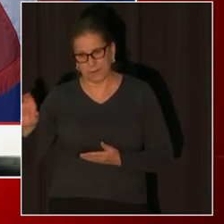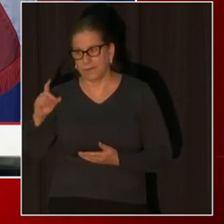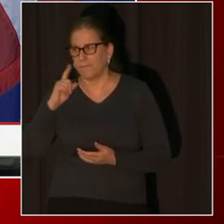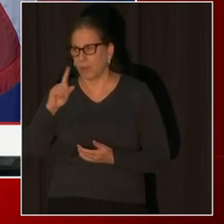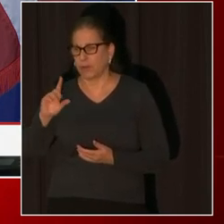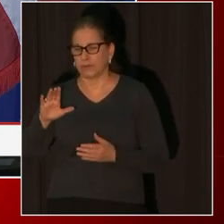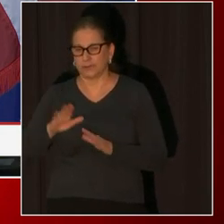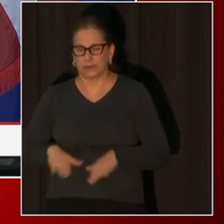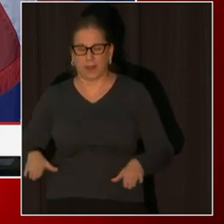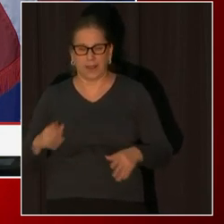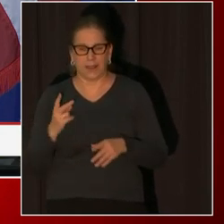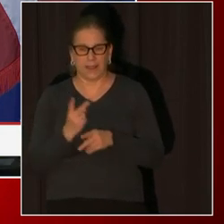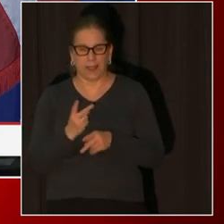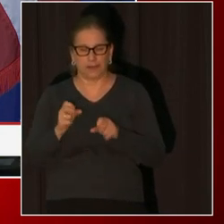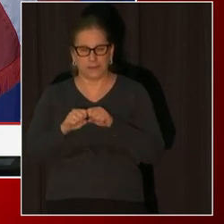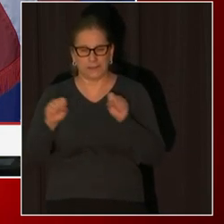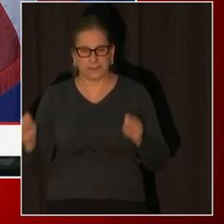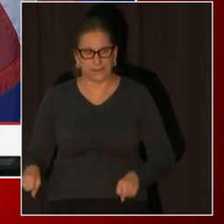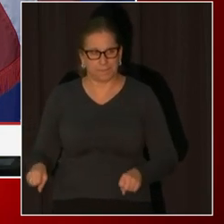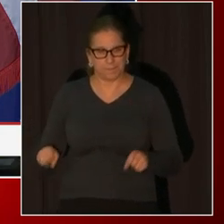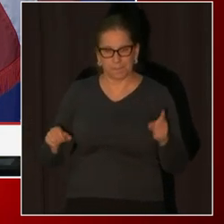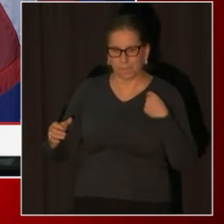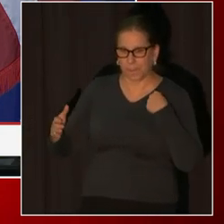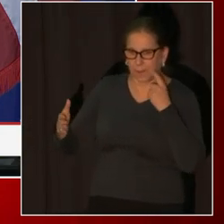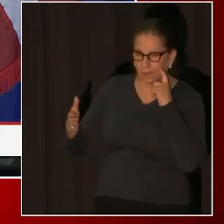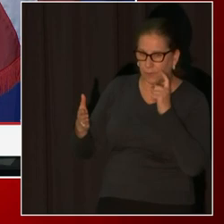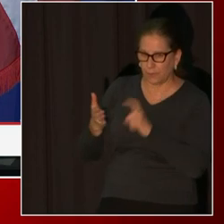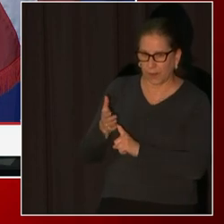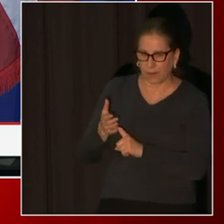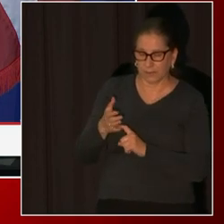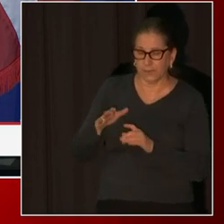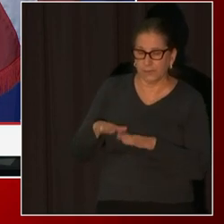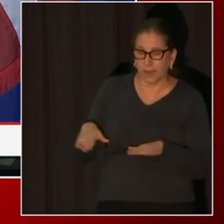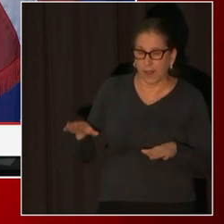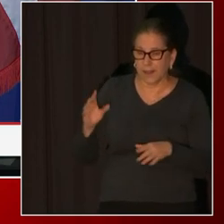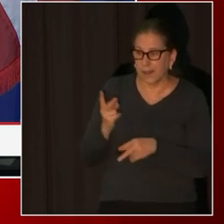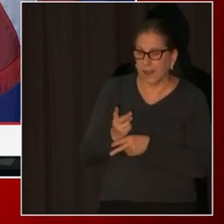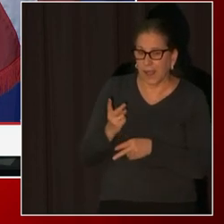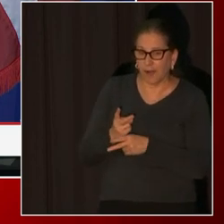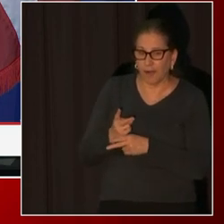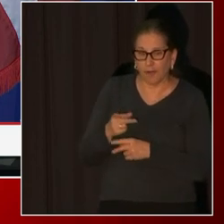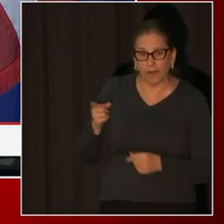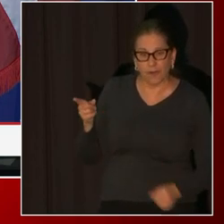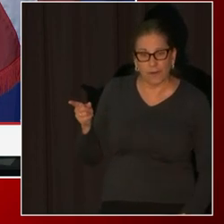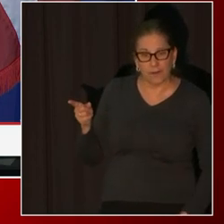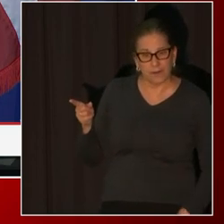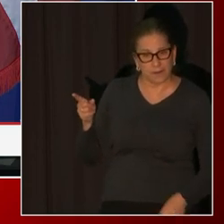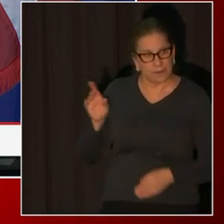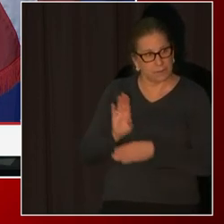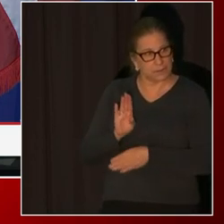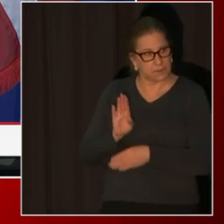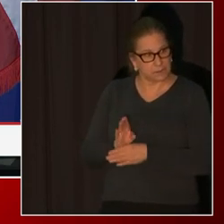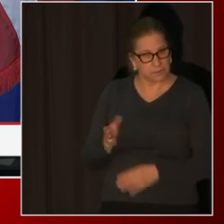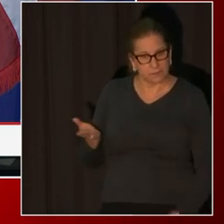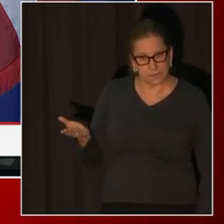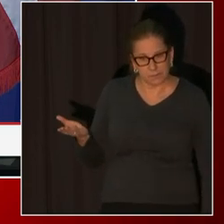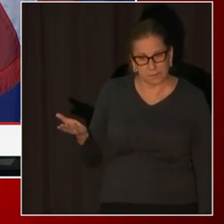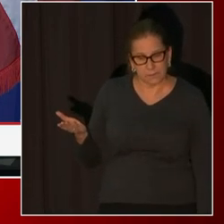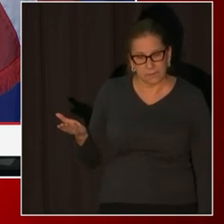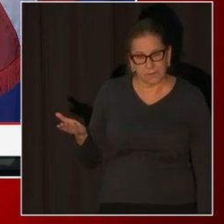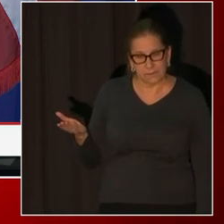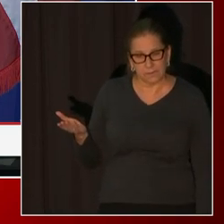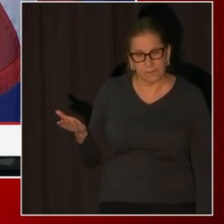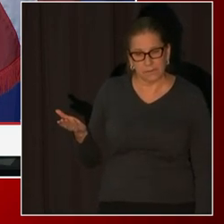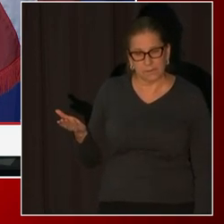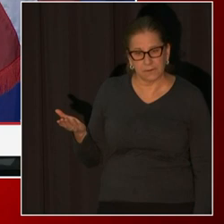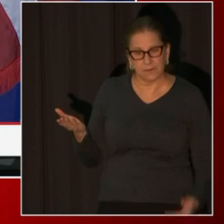child care providers are businesses, and as we think about later stages of business relief, we are,